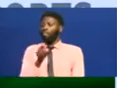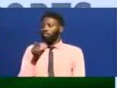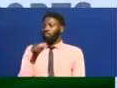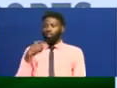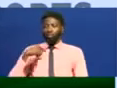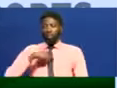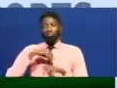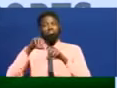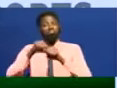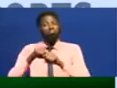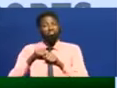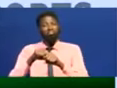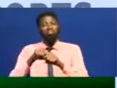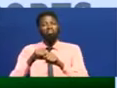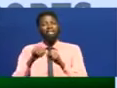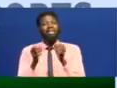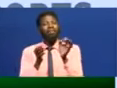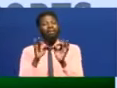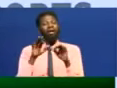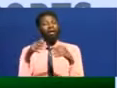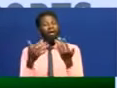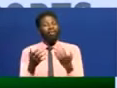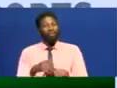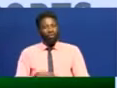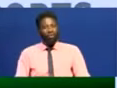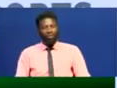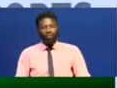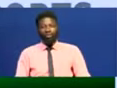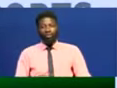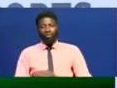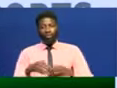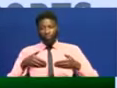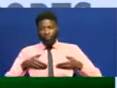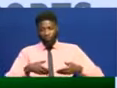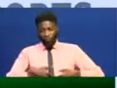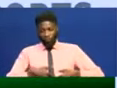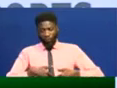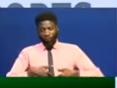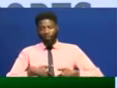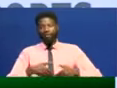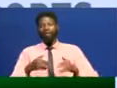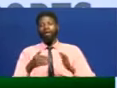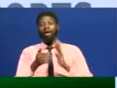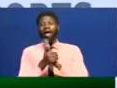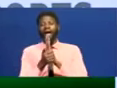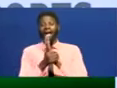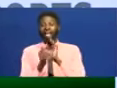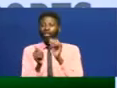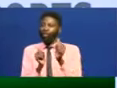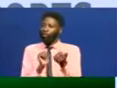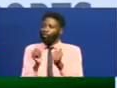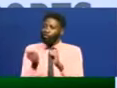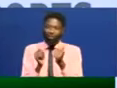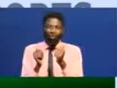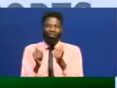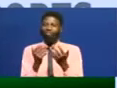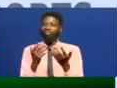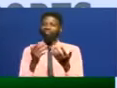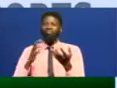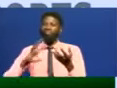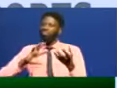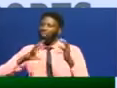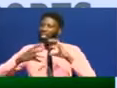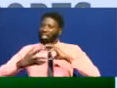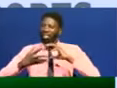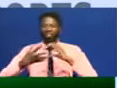and rudderless youth arts and sports scene, which had become manifestly dysfunctional and dispirited.